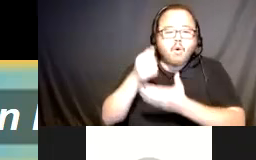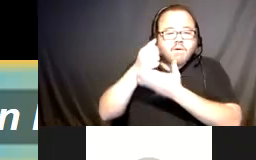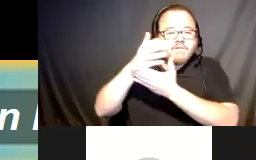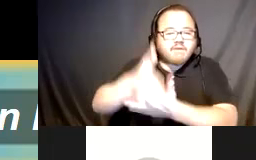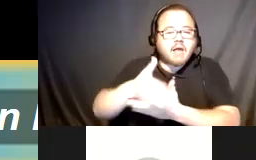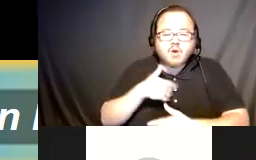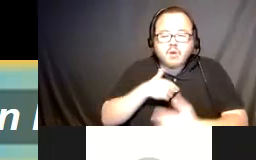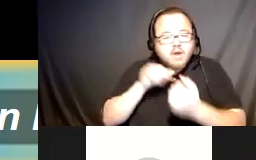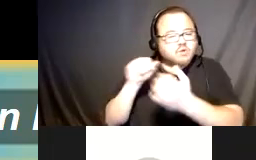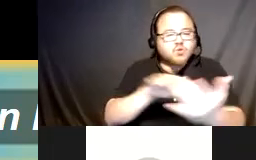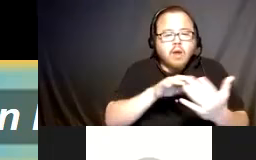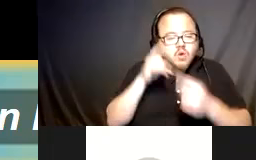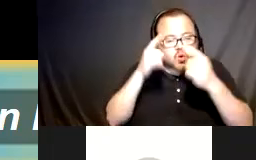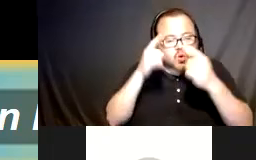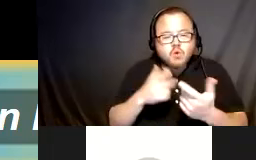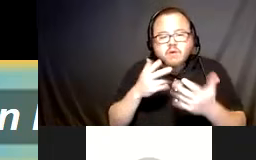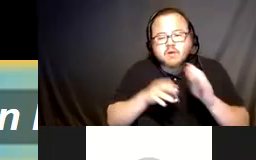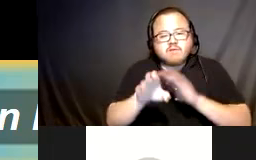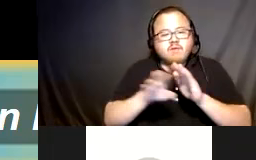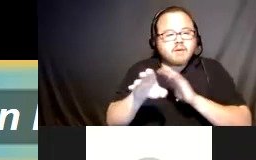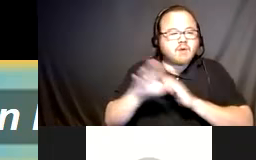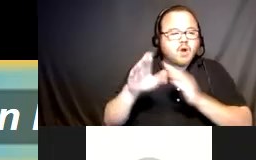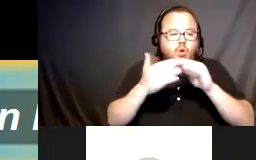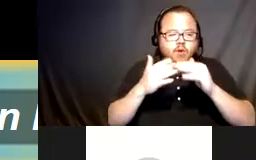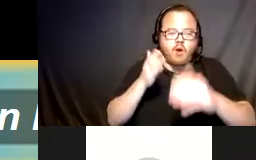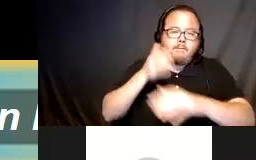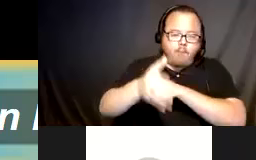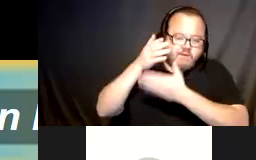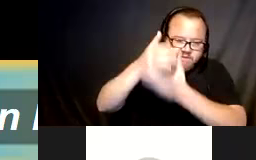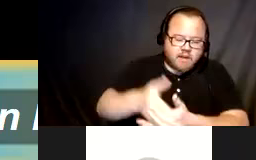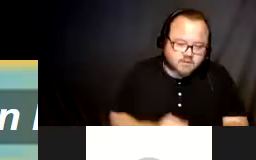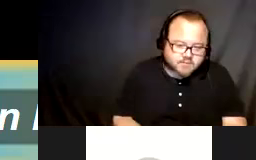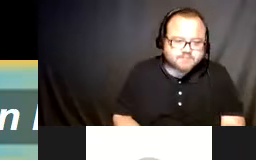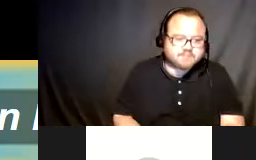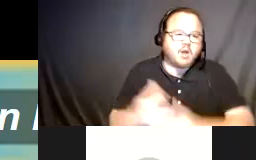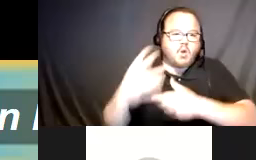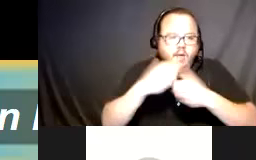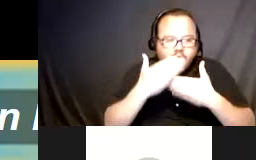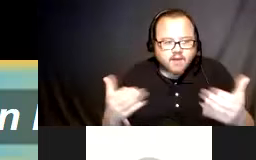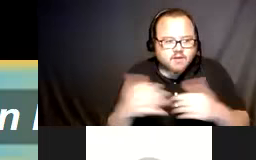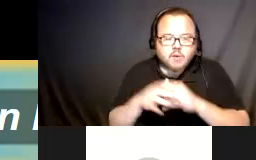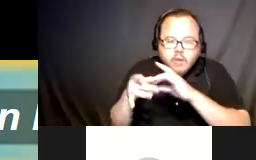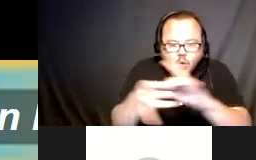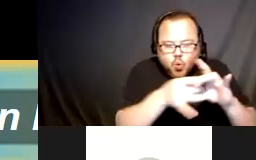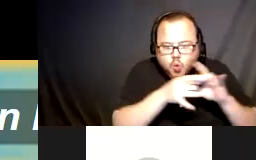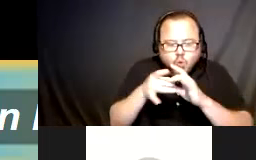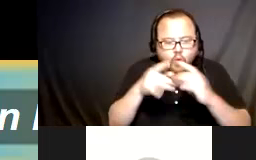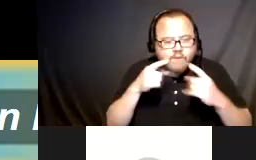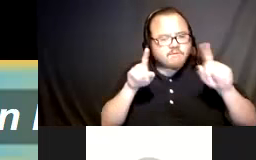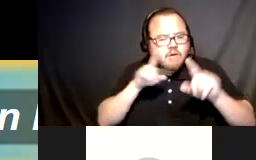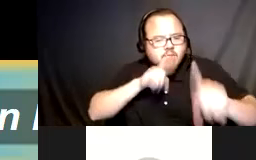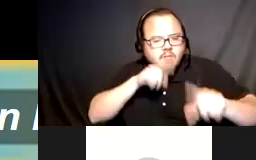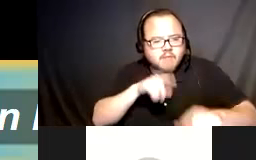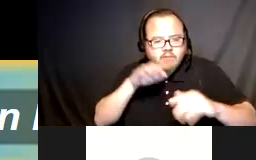the goals of developing community postvention and implementation teams to coordinate effective responses at the